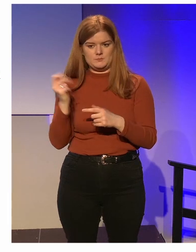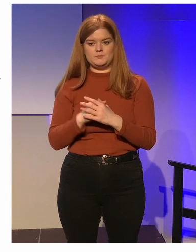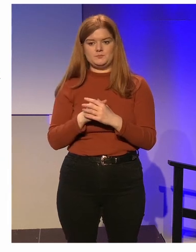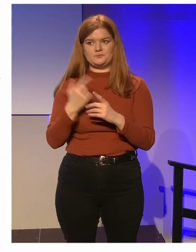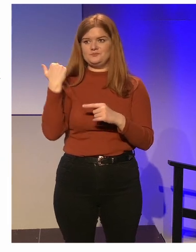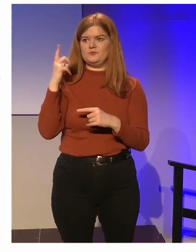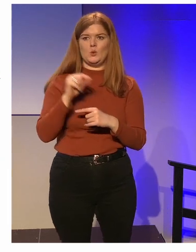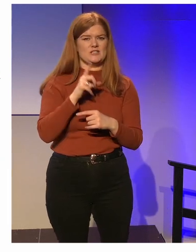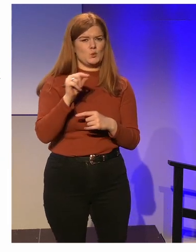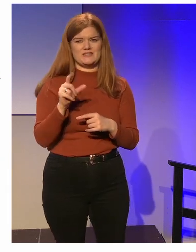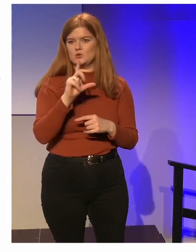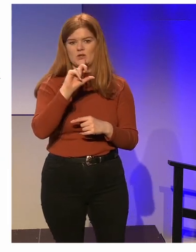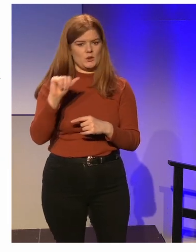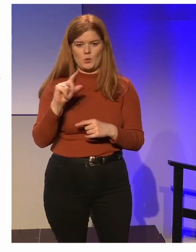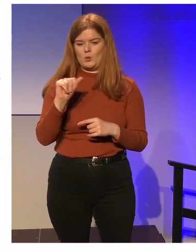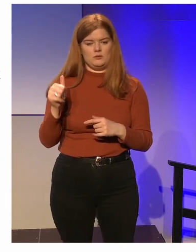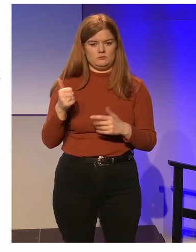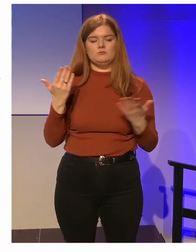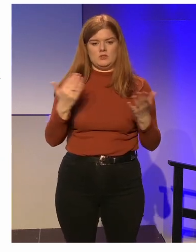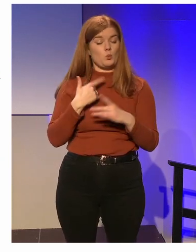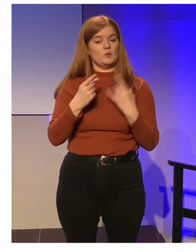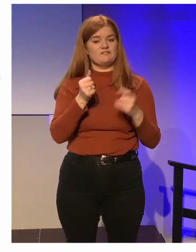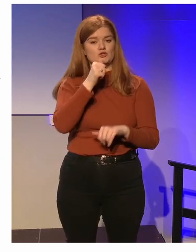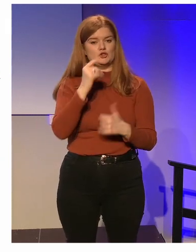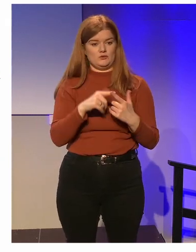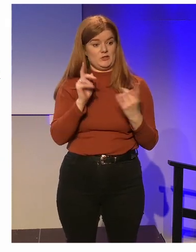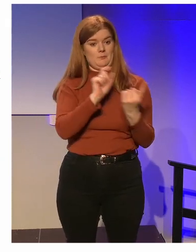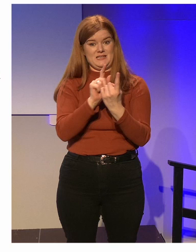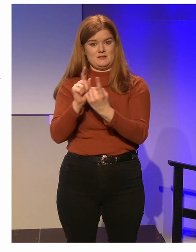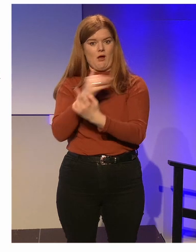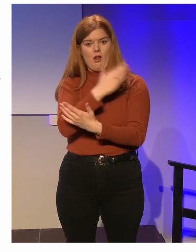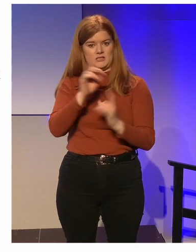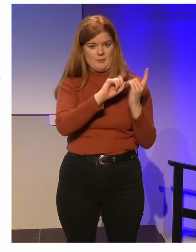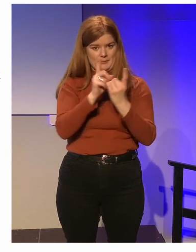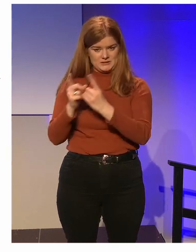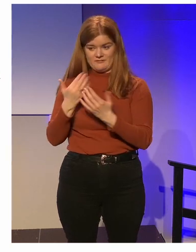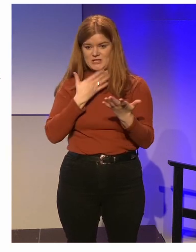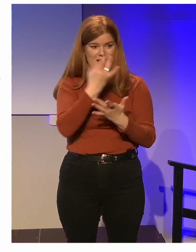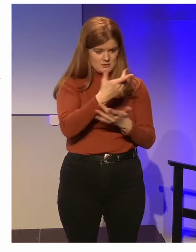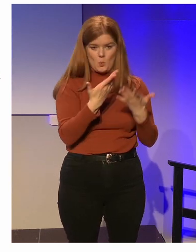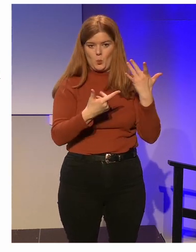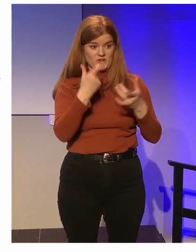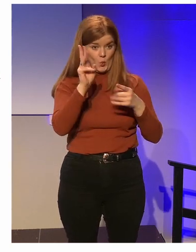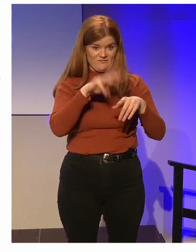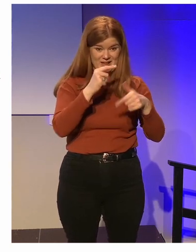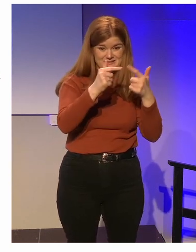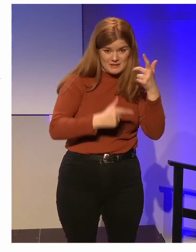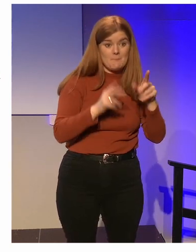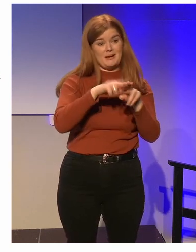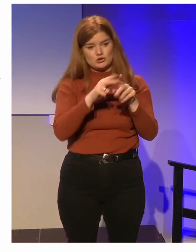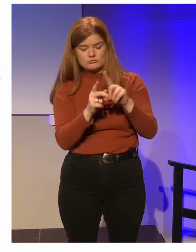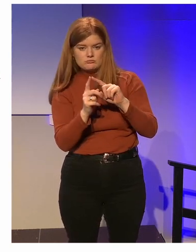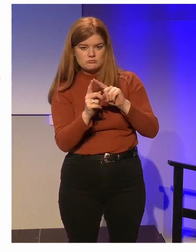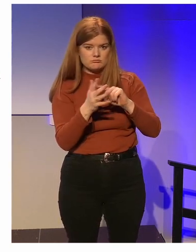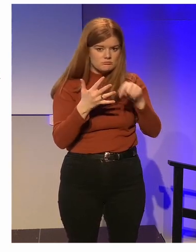in 2020-21. So what we did first was we met with every department. We asked them what's going well, even better if, within